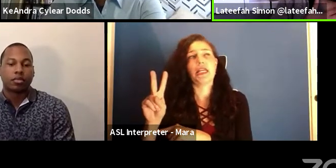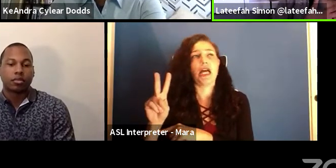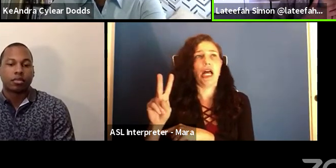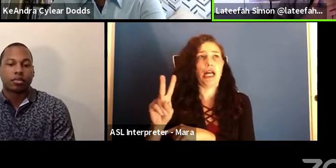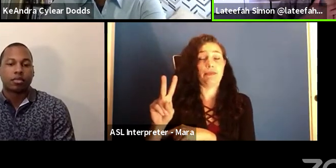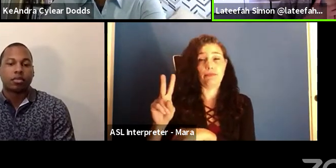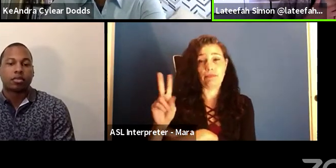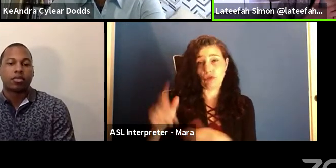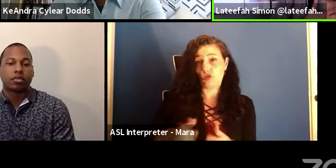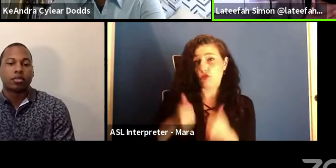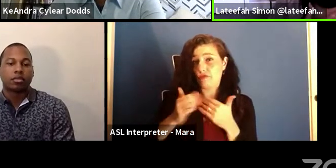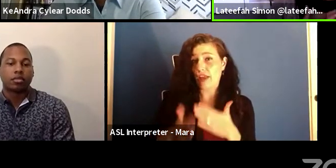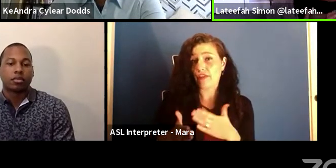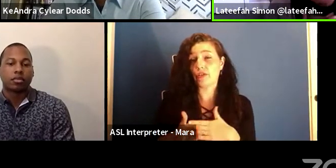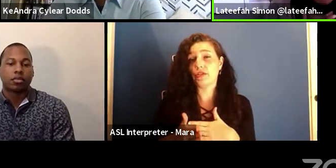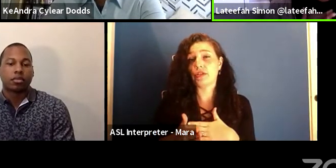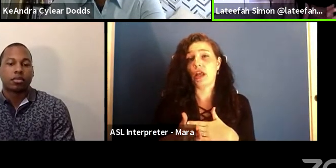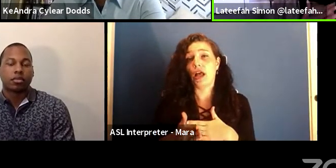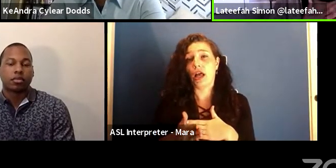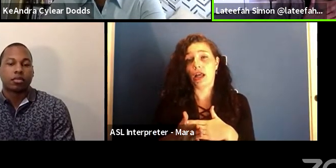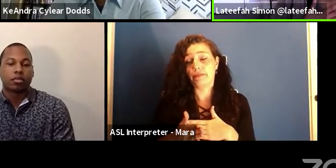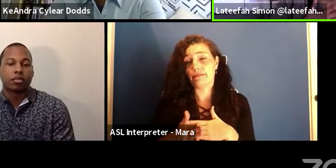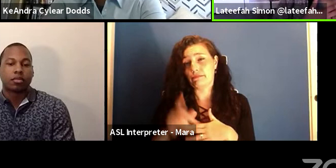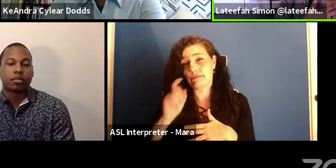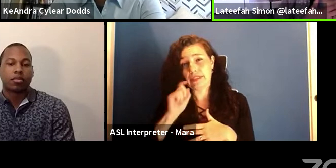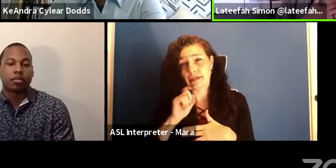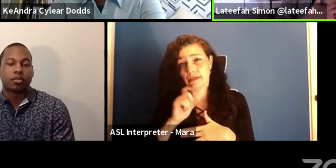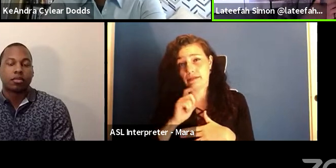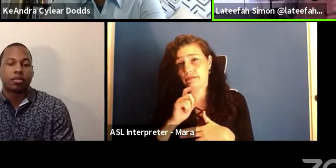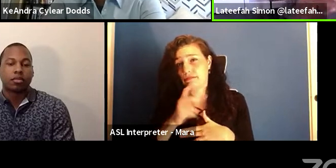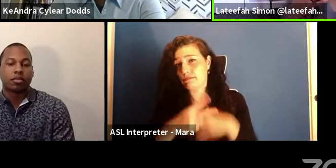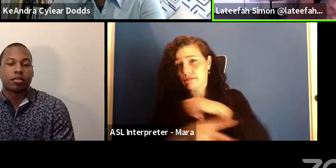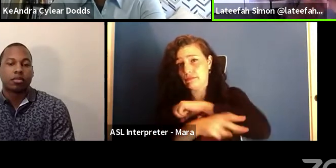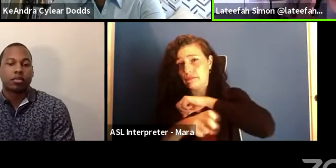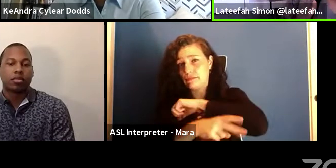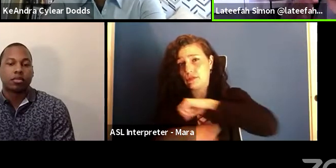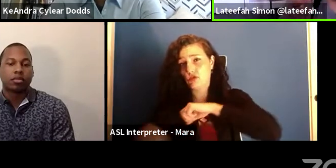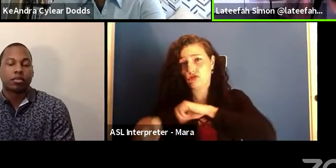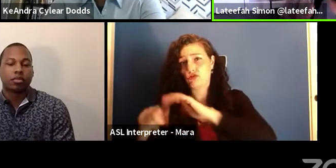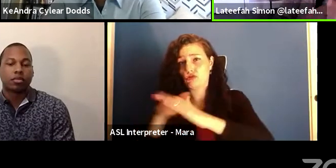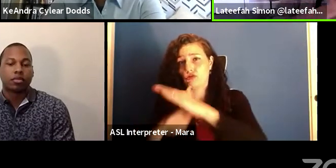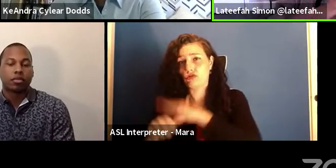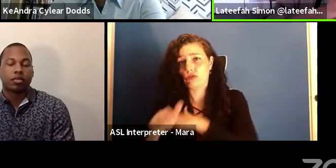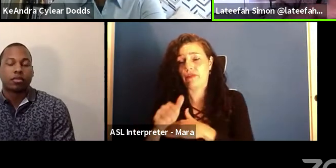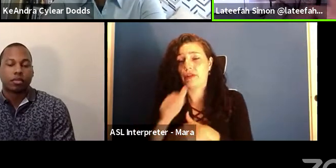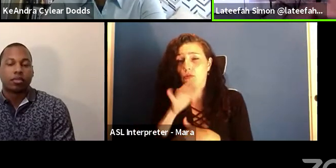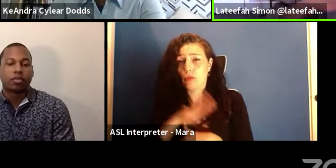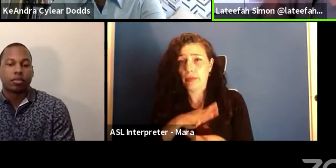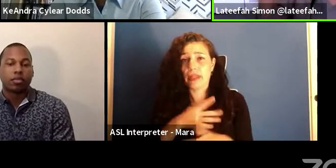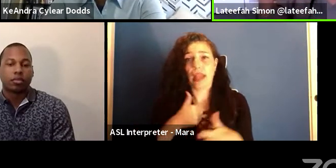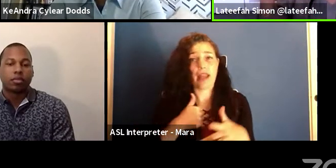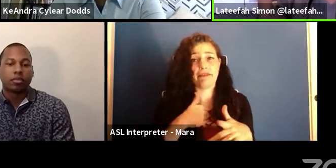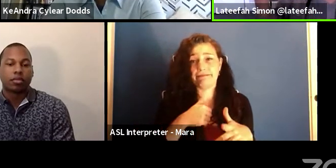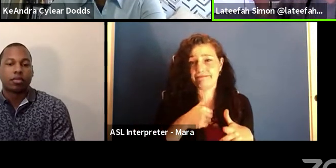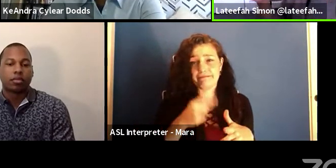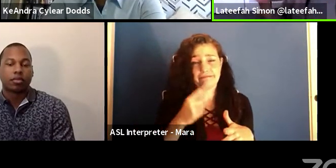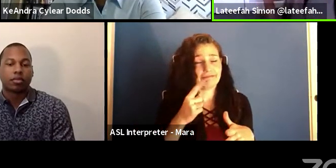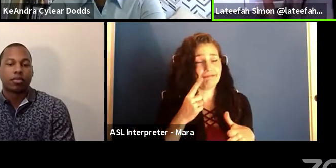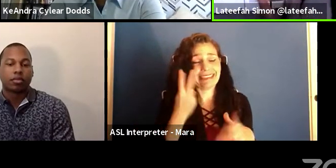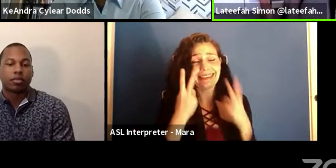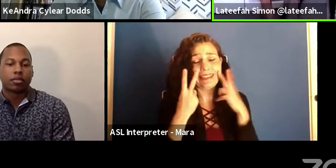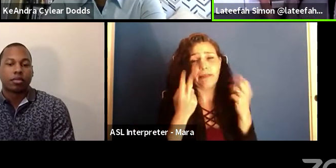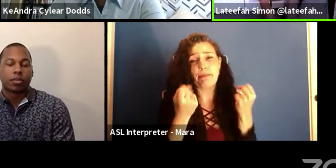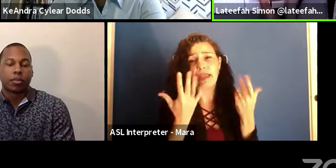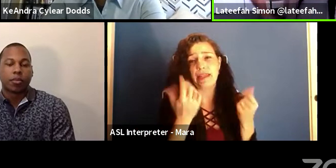women. I've buried a lot of young people, and I deeply believe in accountability. And I do have very clear around the